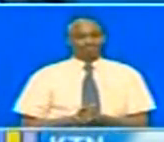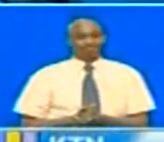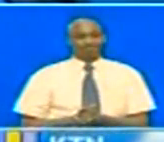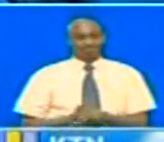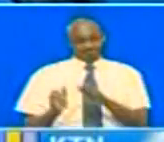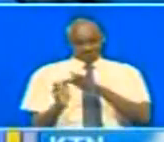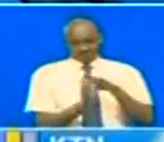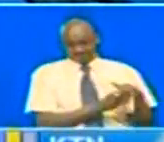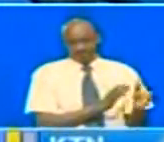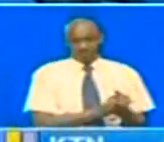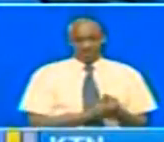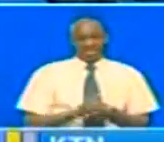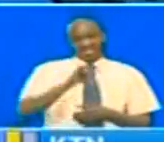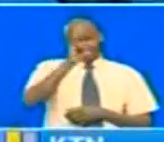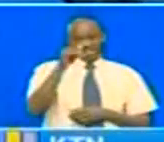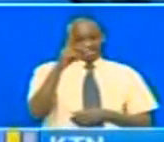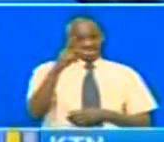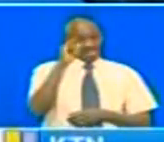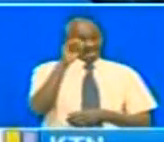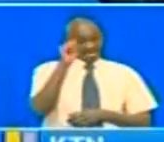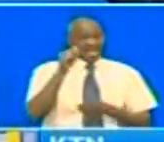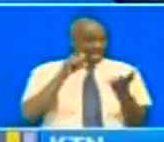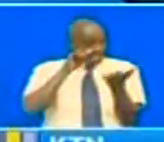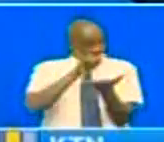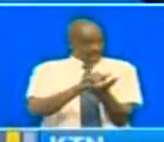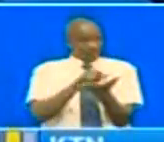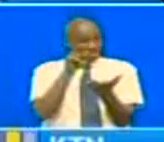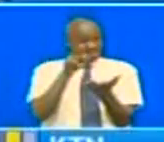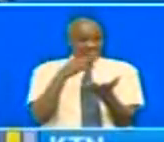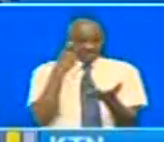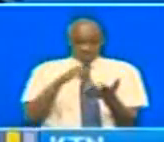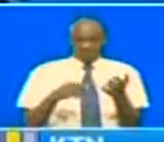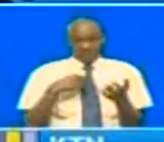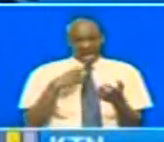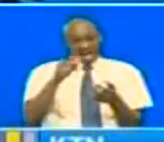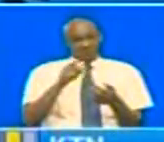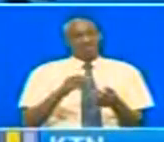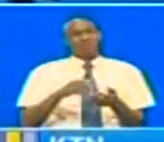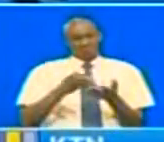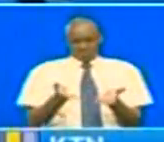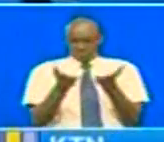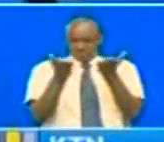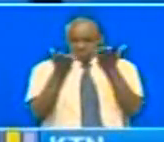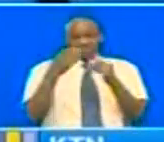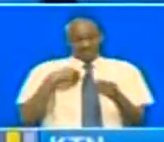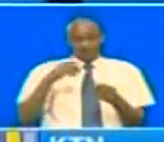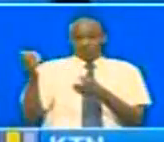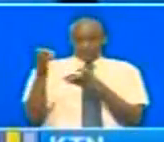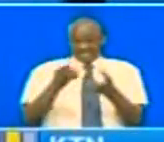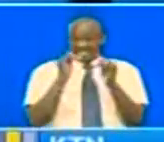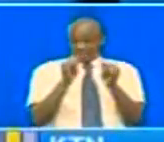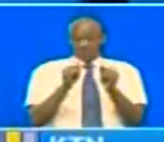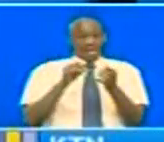Well, moving on, the Jomo Kenyatta International Airport is set to get a much-needed runway upgrade as part of modernization works